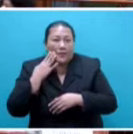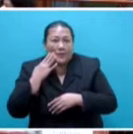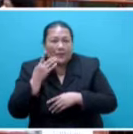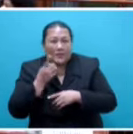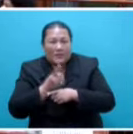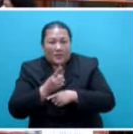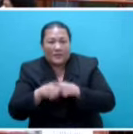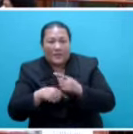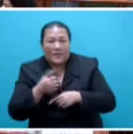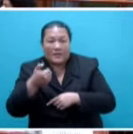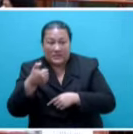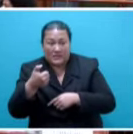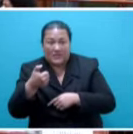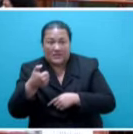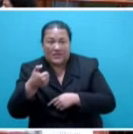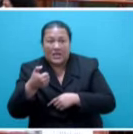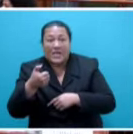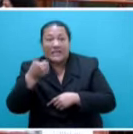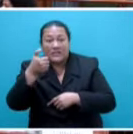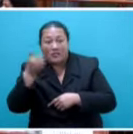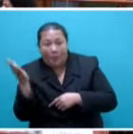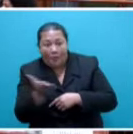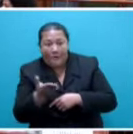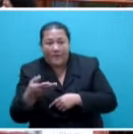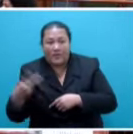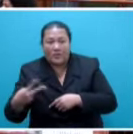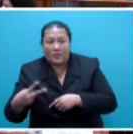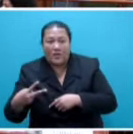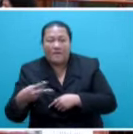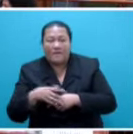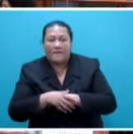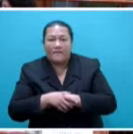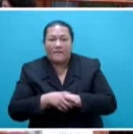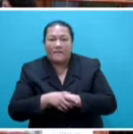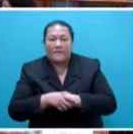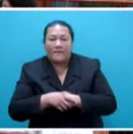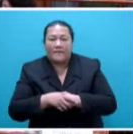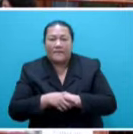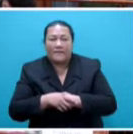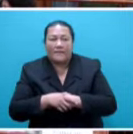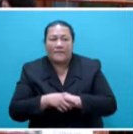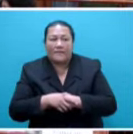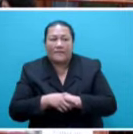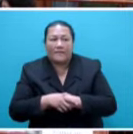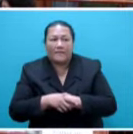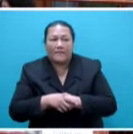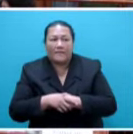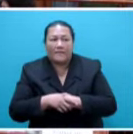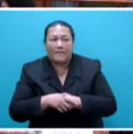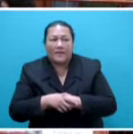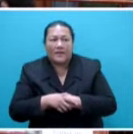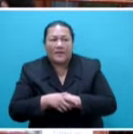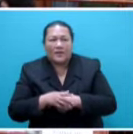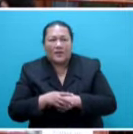6 out of 12 is really, do we ask ourselves the question, are